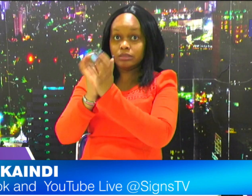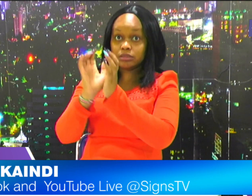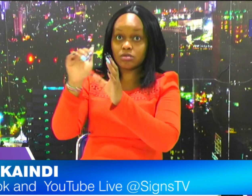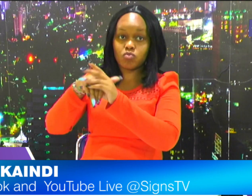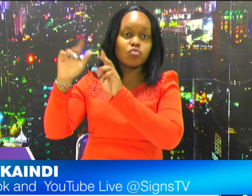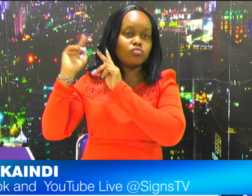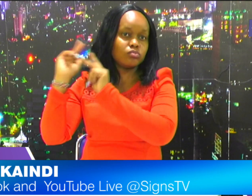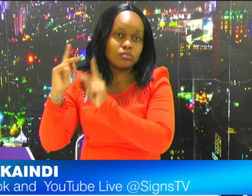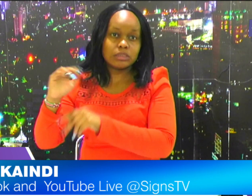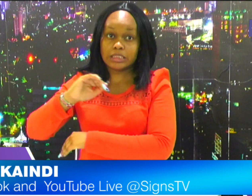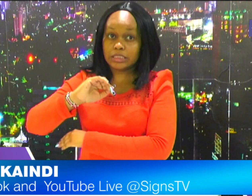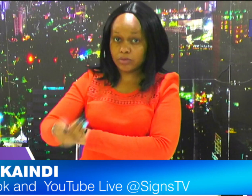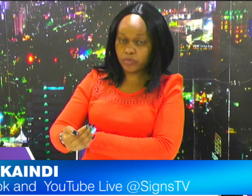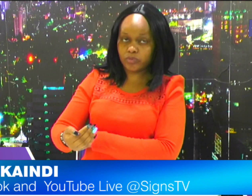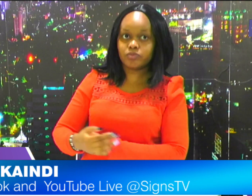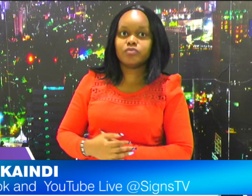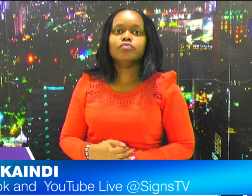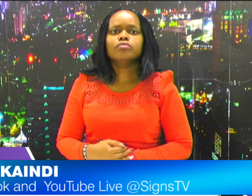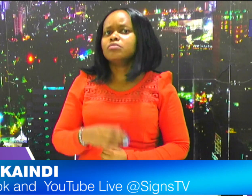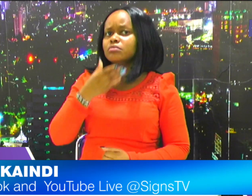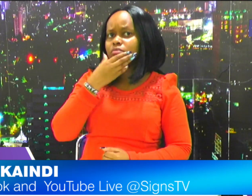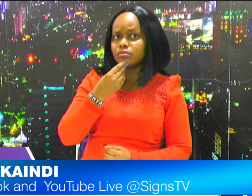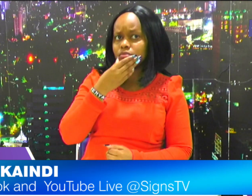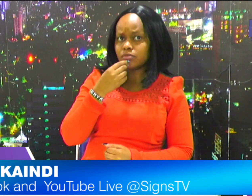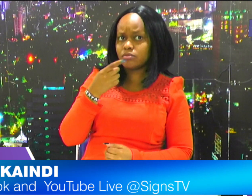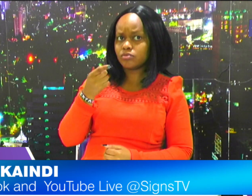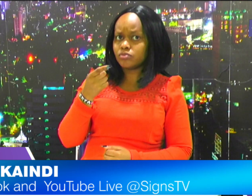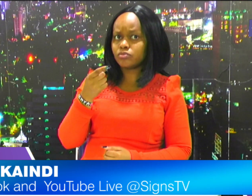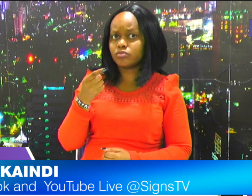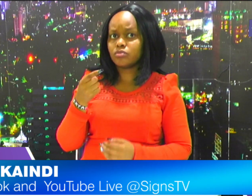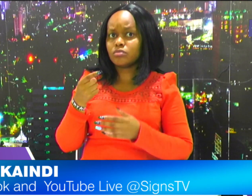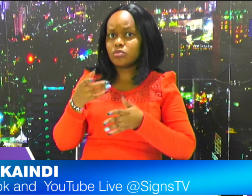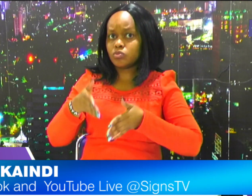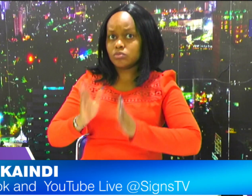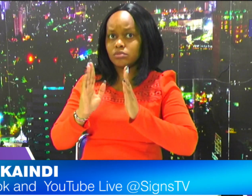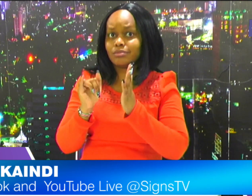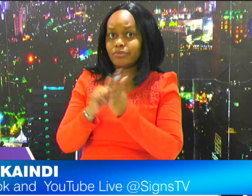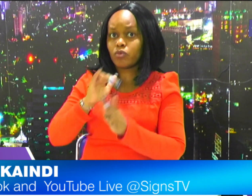laboratory, and a stadium in Kilifi County. Odero